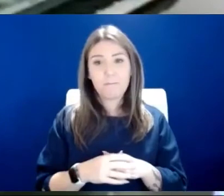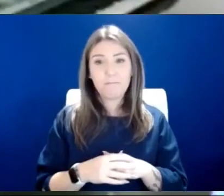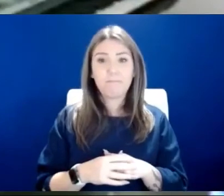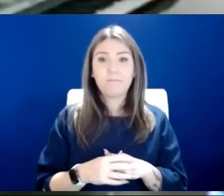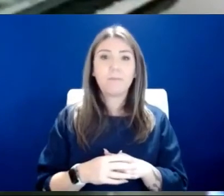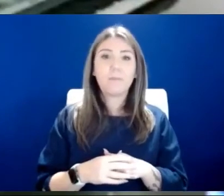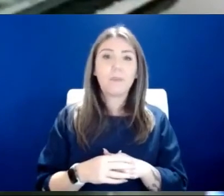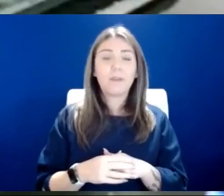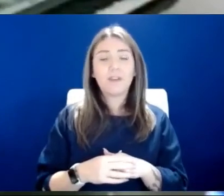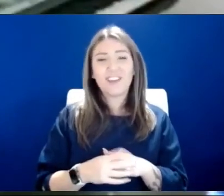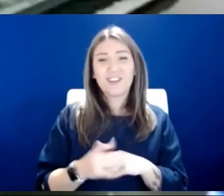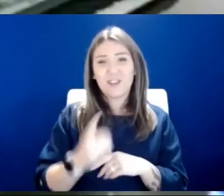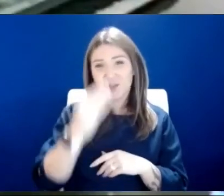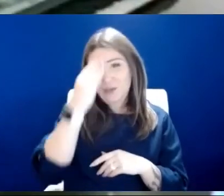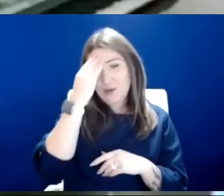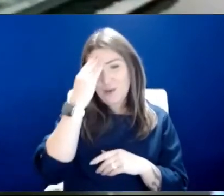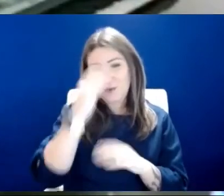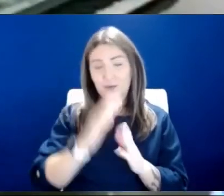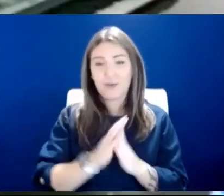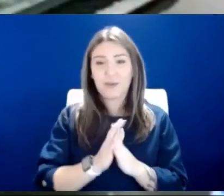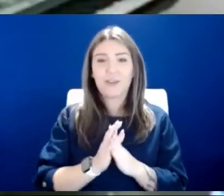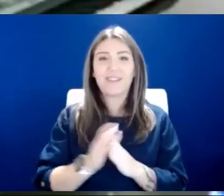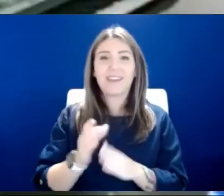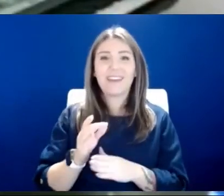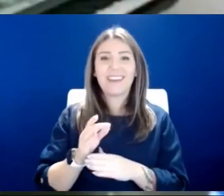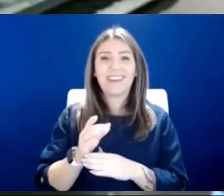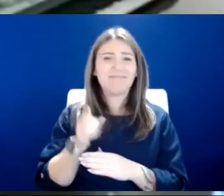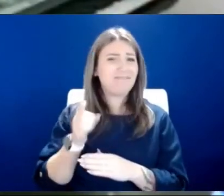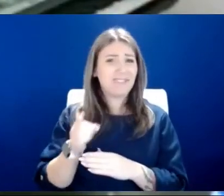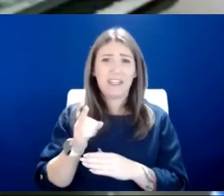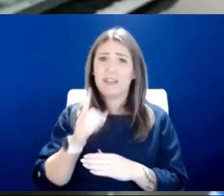You know, Gary Jr. put up a great fight.